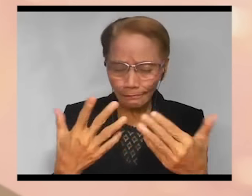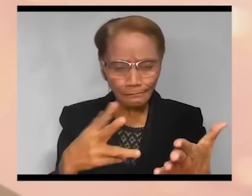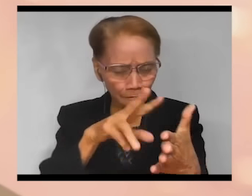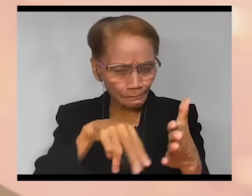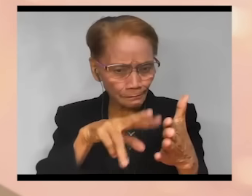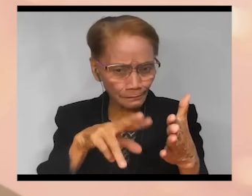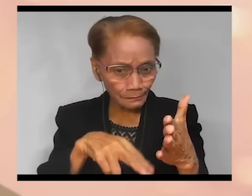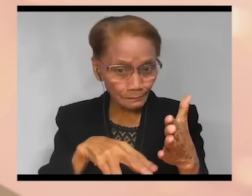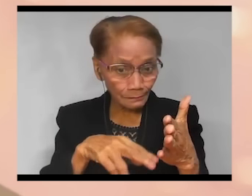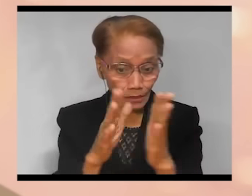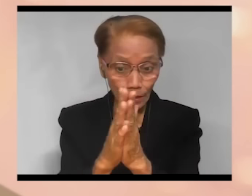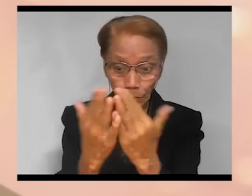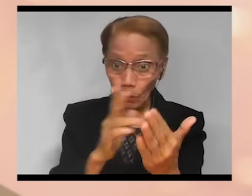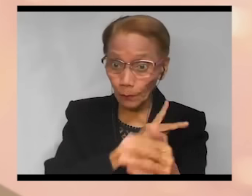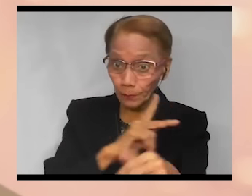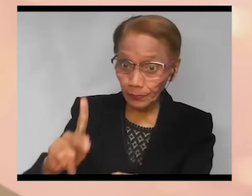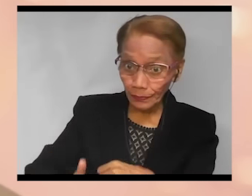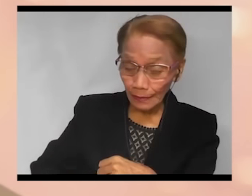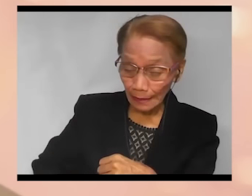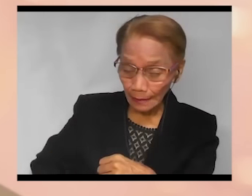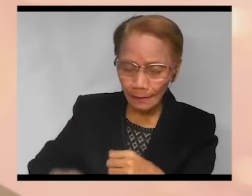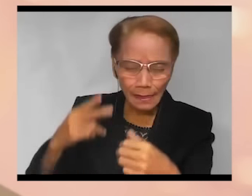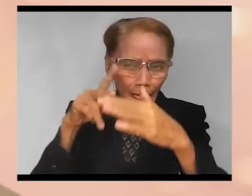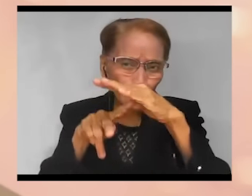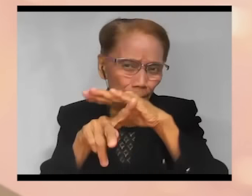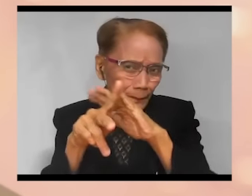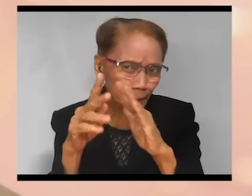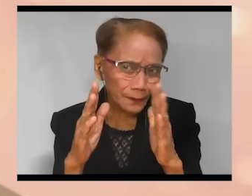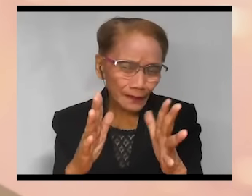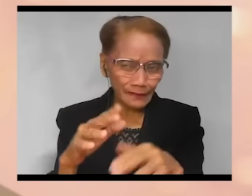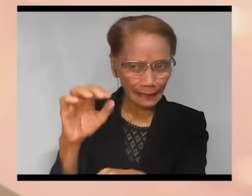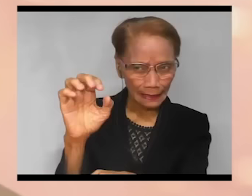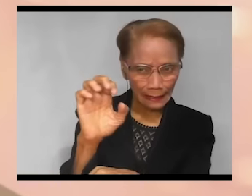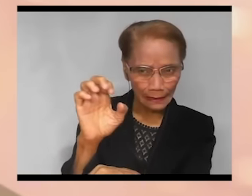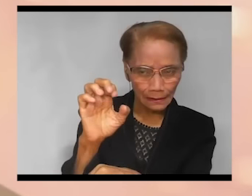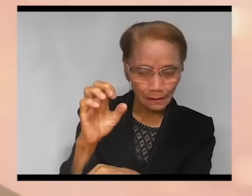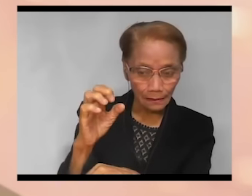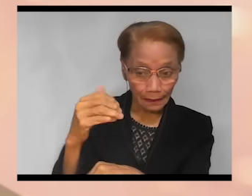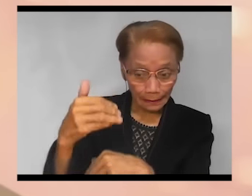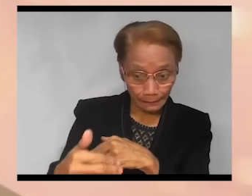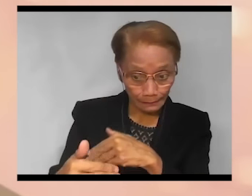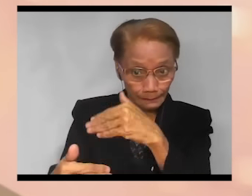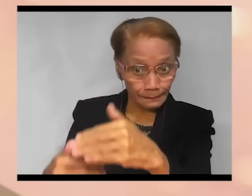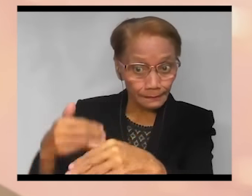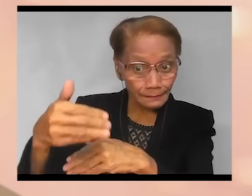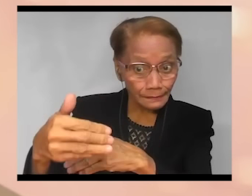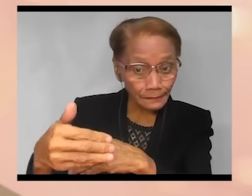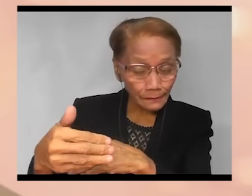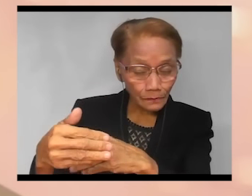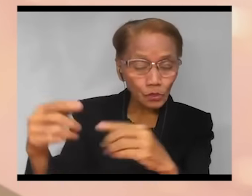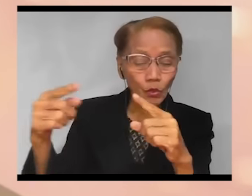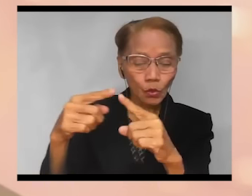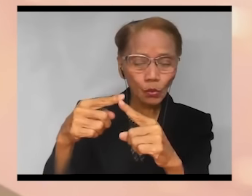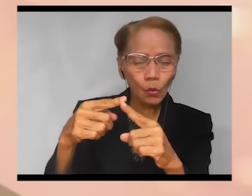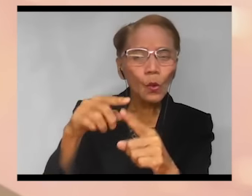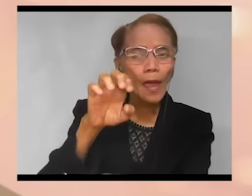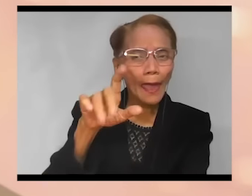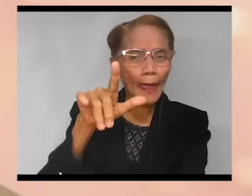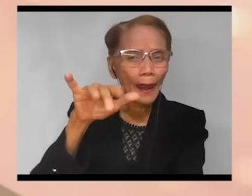second book of Kings, Elisha the prophet, the successor